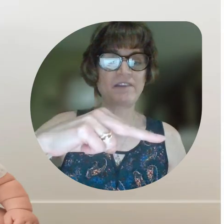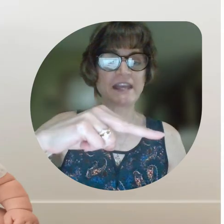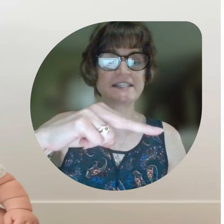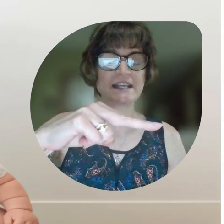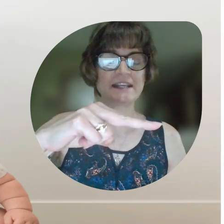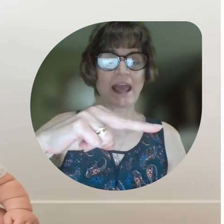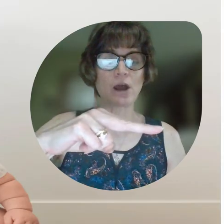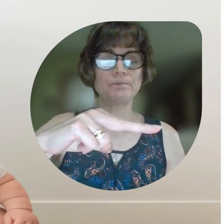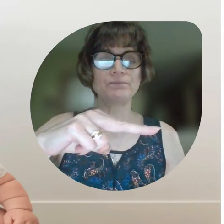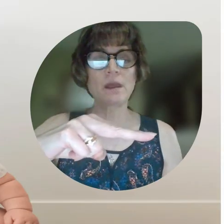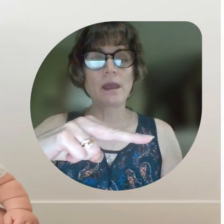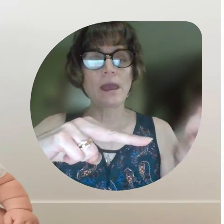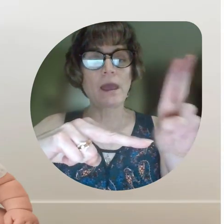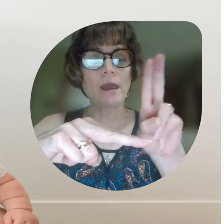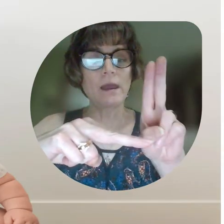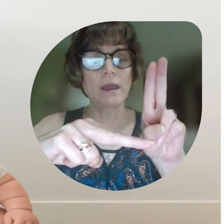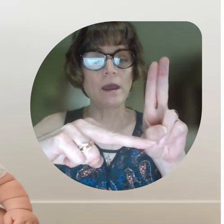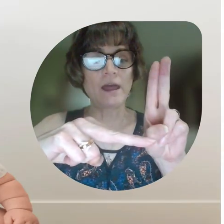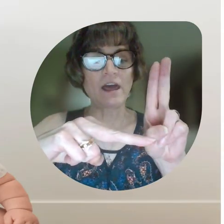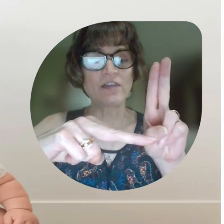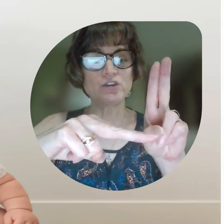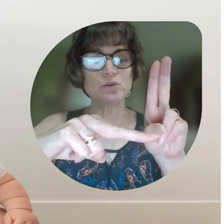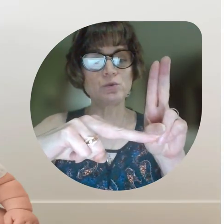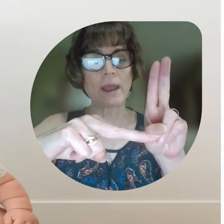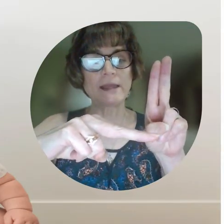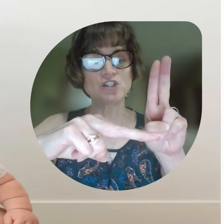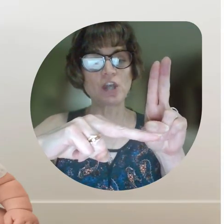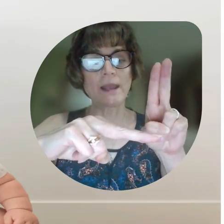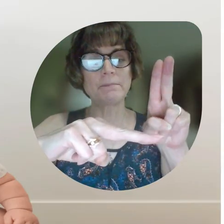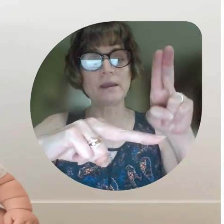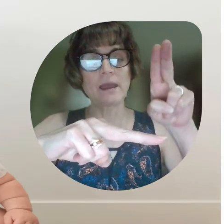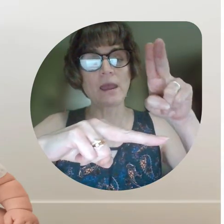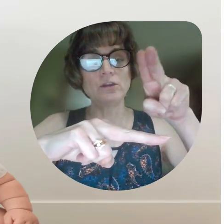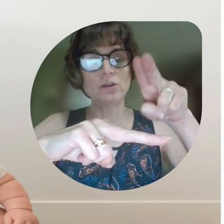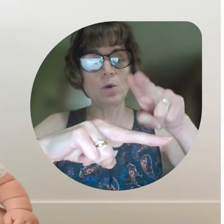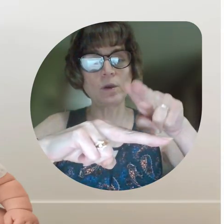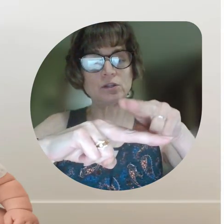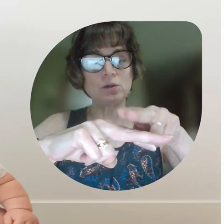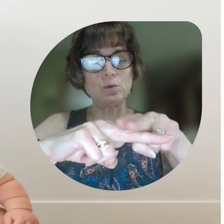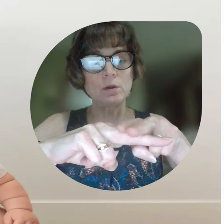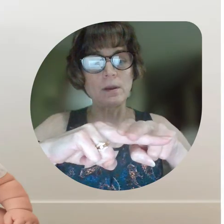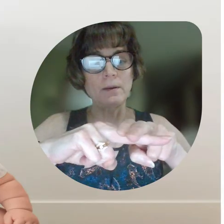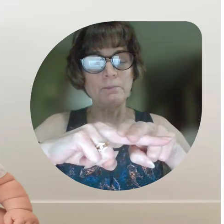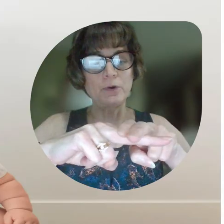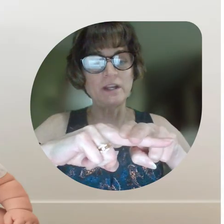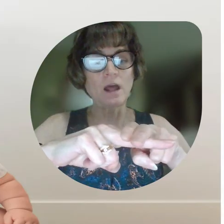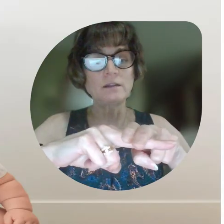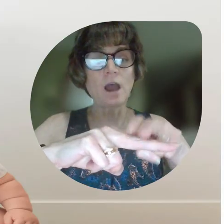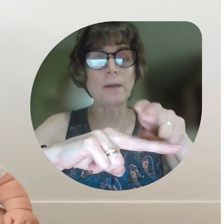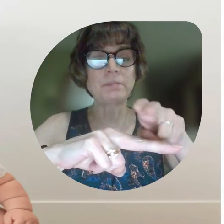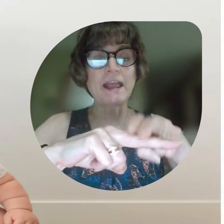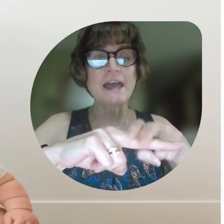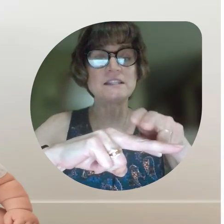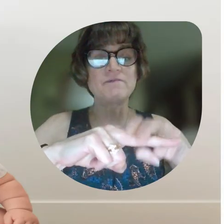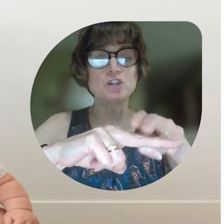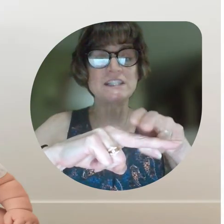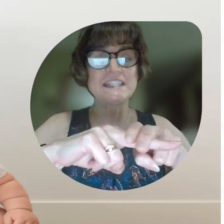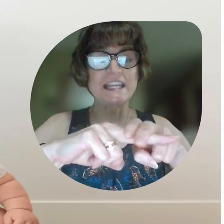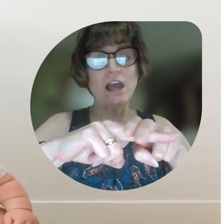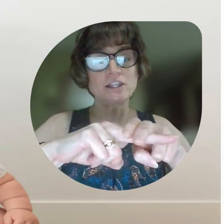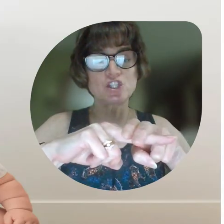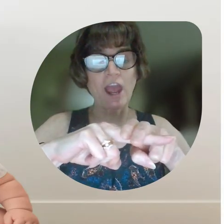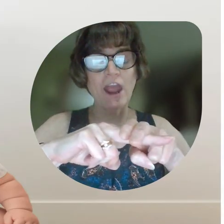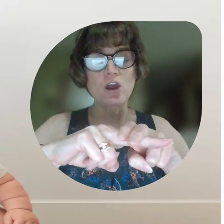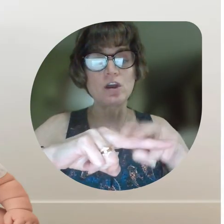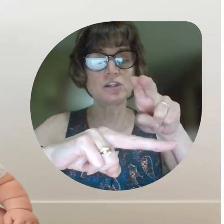shape facing down. Another U hand shape. You're going to put it on top like as if you're